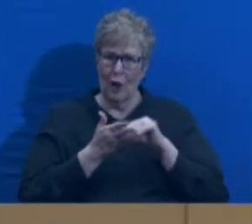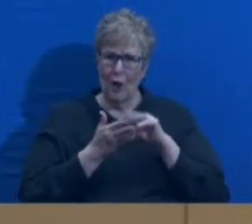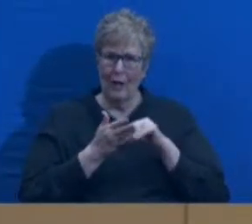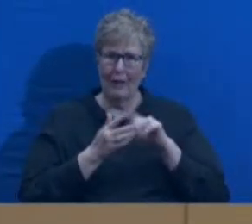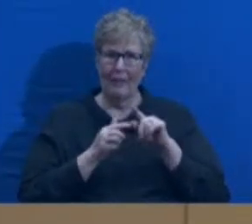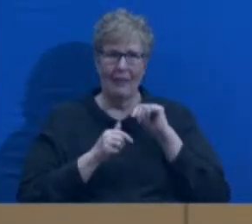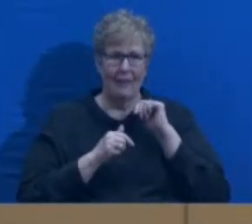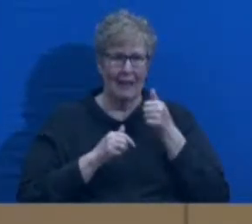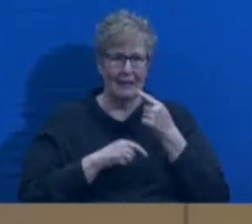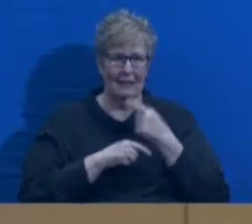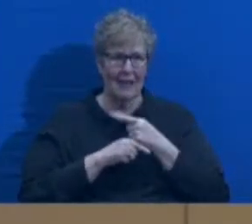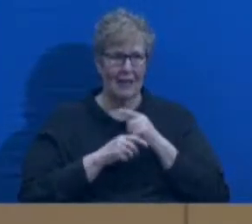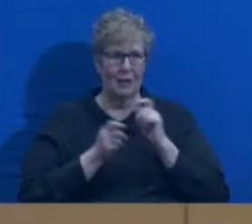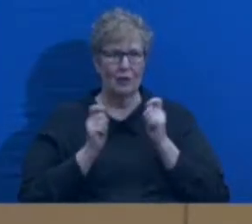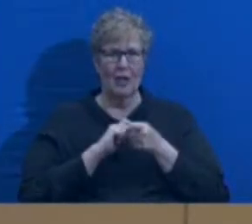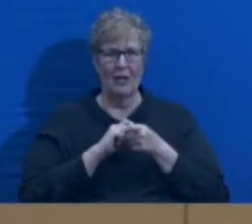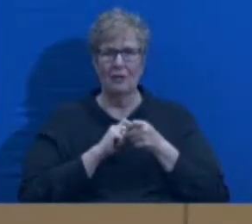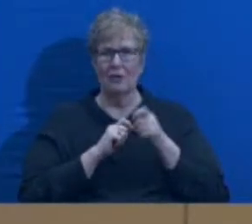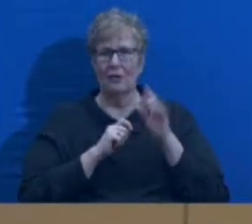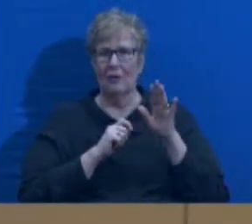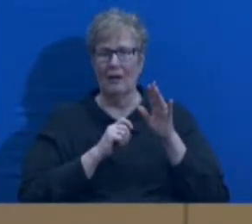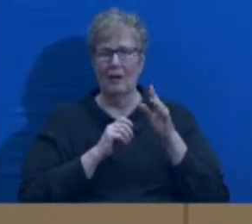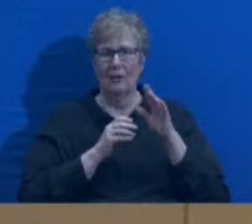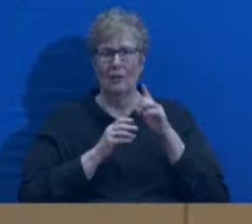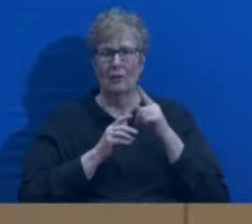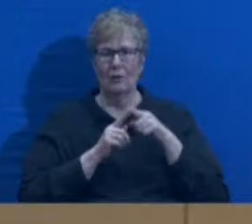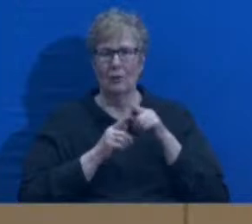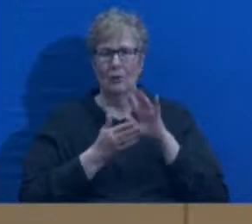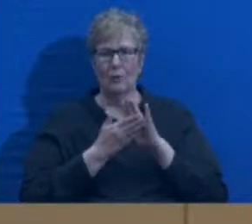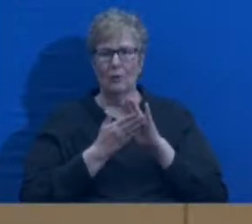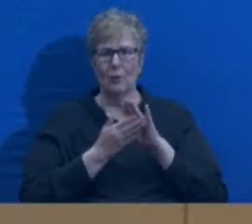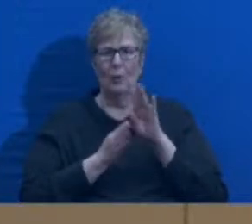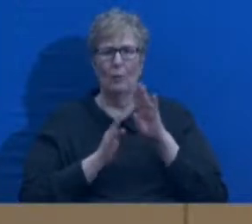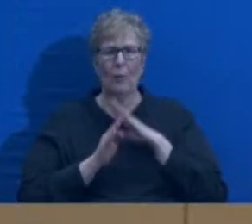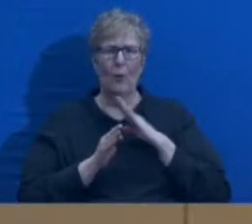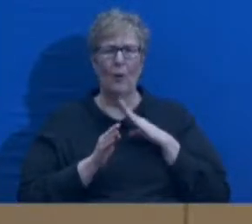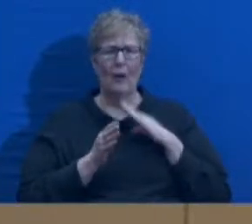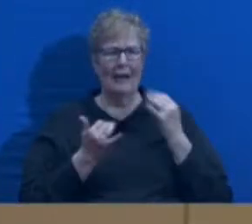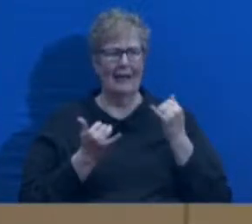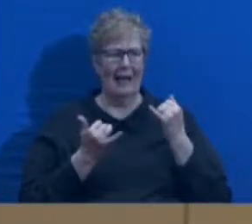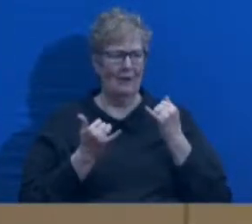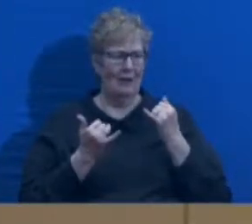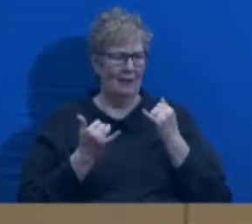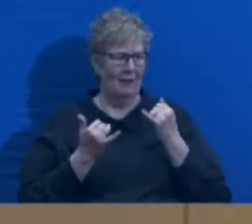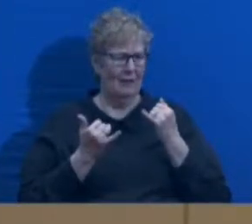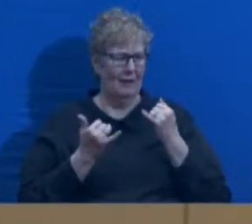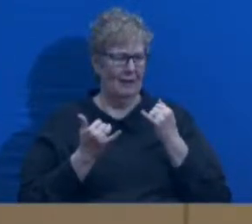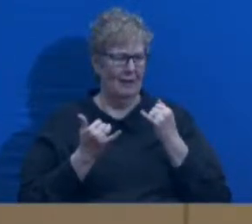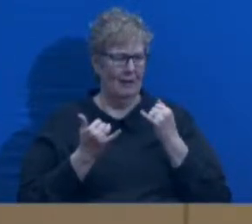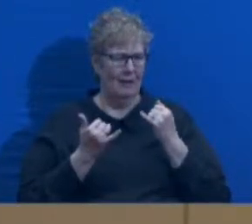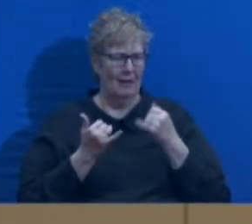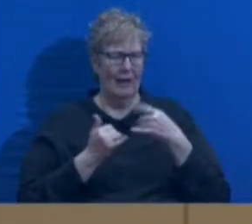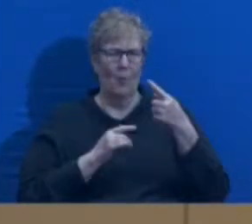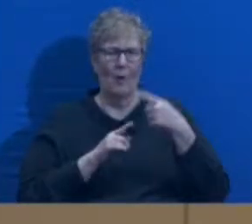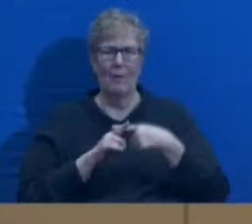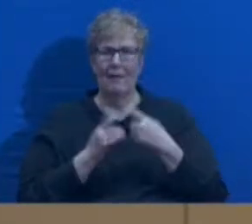opted against sharing a recommendation publicly with the school board. Why did you take that approach? And today, more than a month later, do you still think it's safe for children